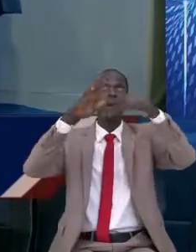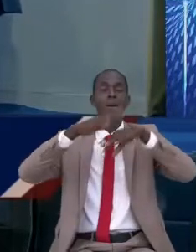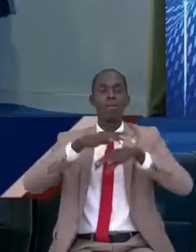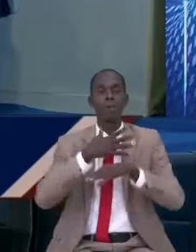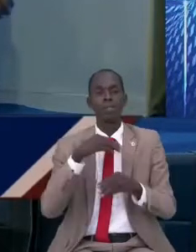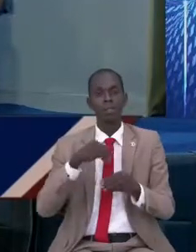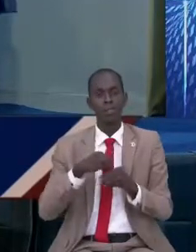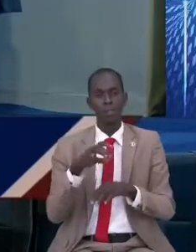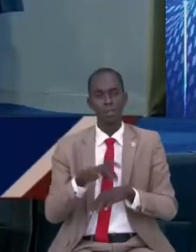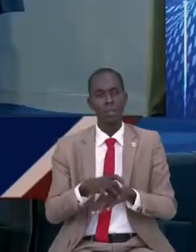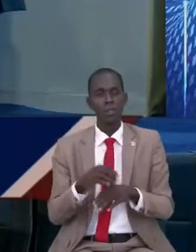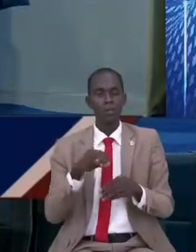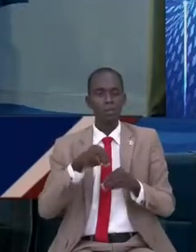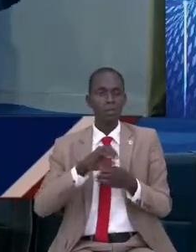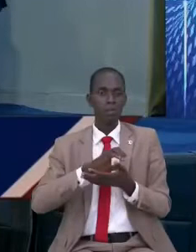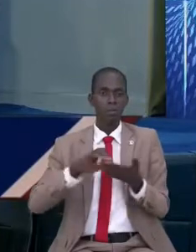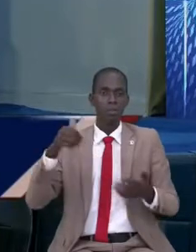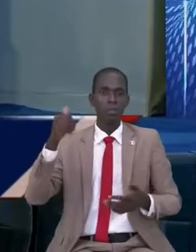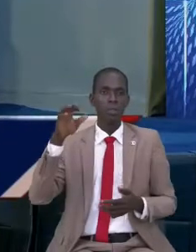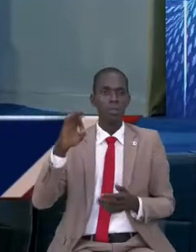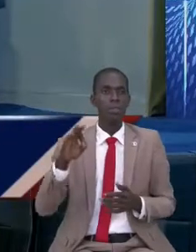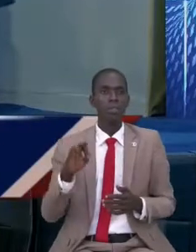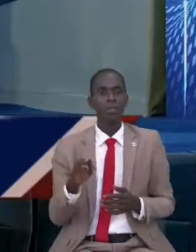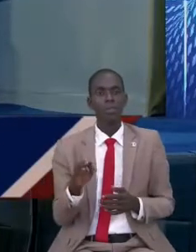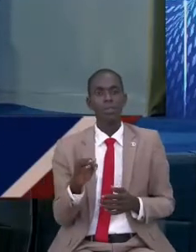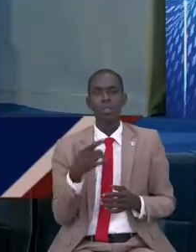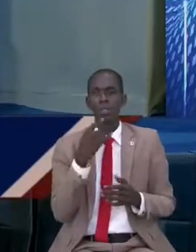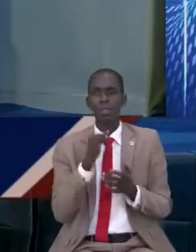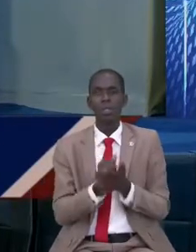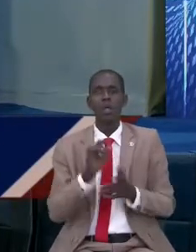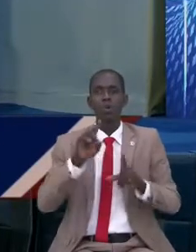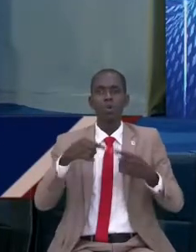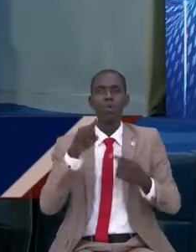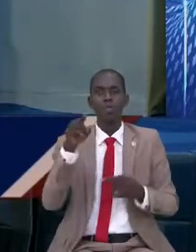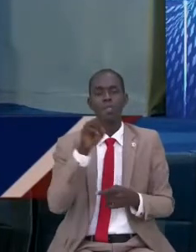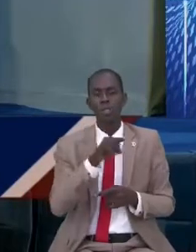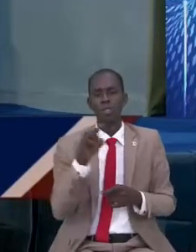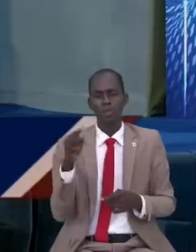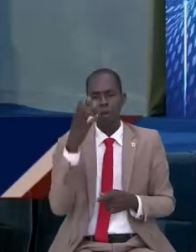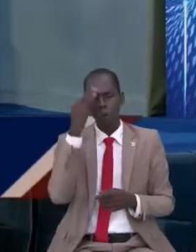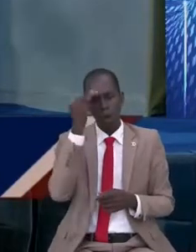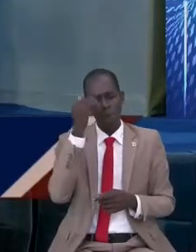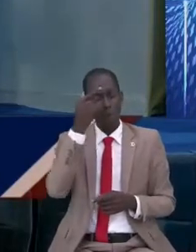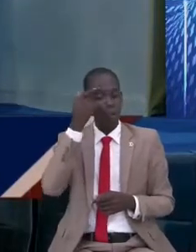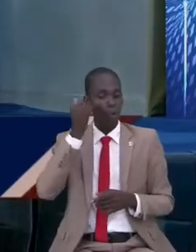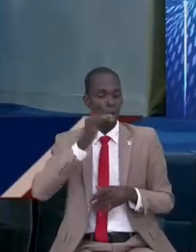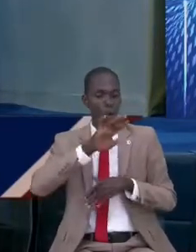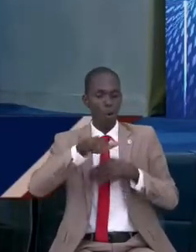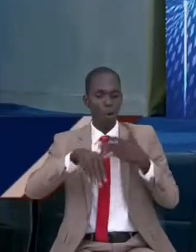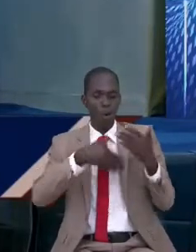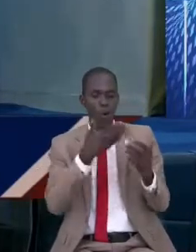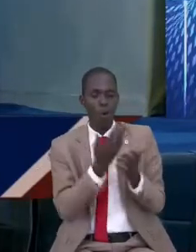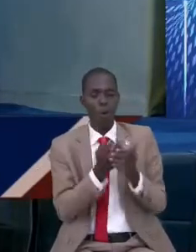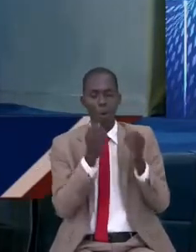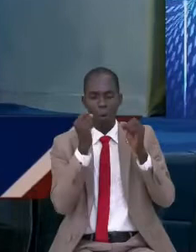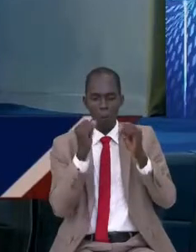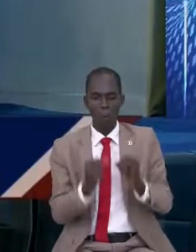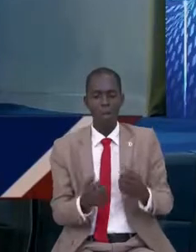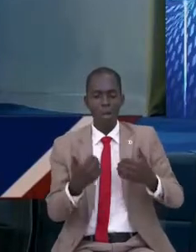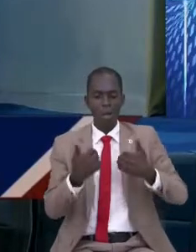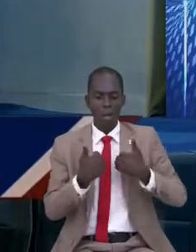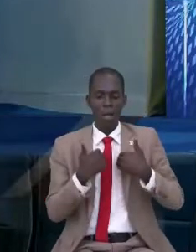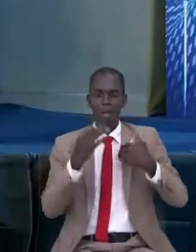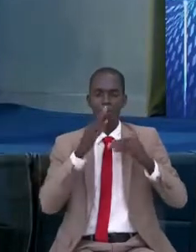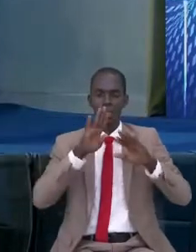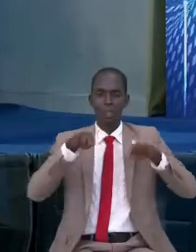Verse 19 says, go ye therefore. That's what therefore means, because all power has been given